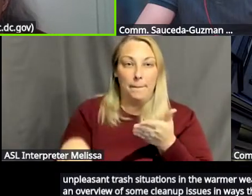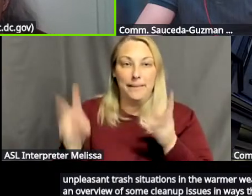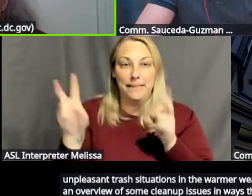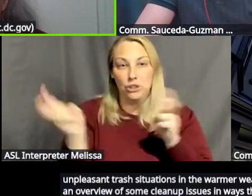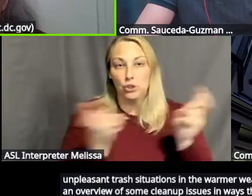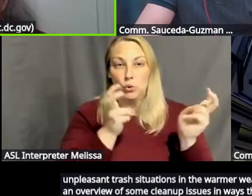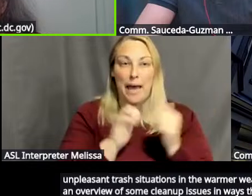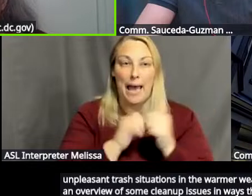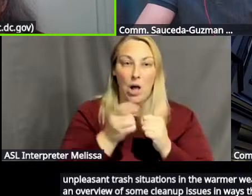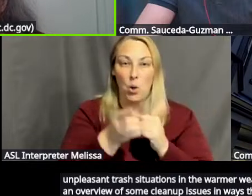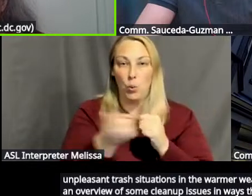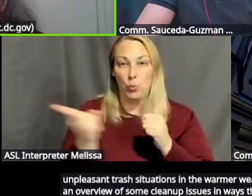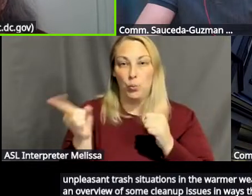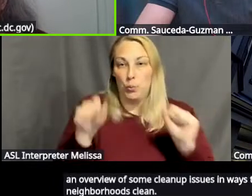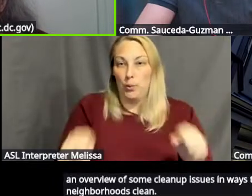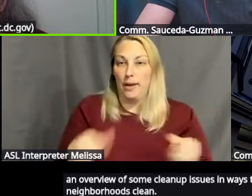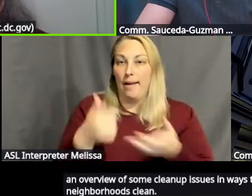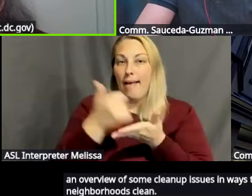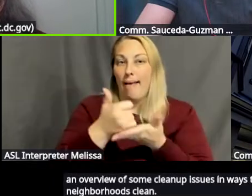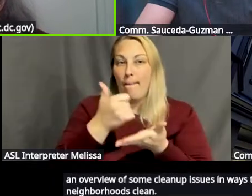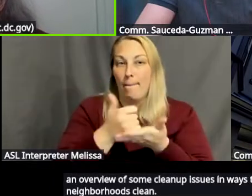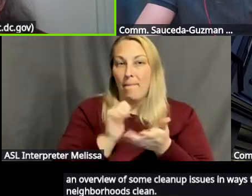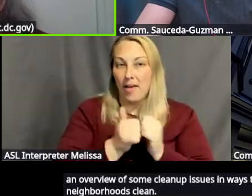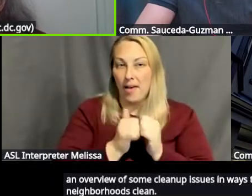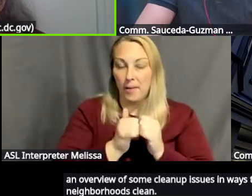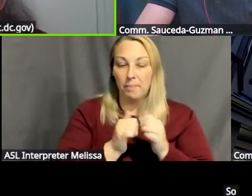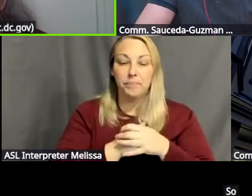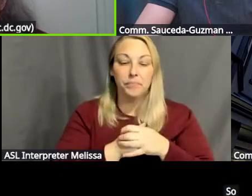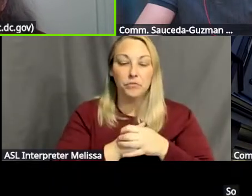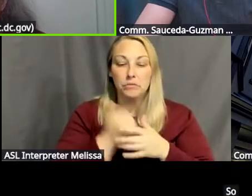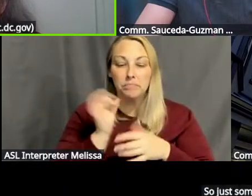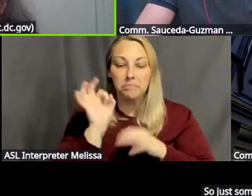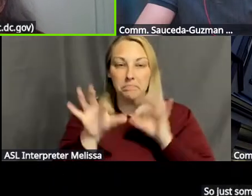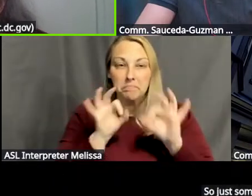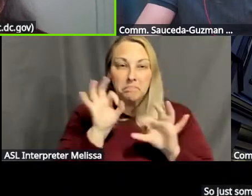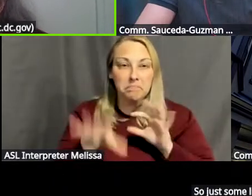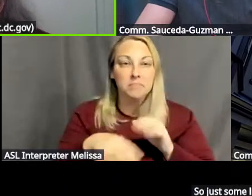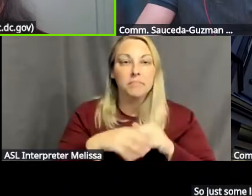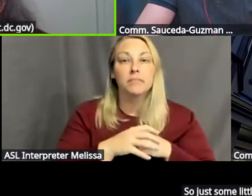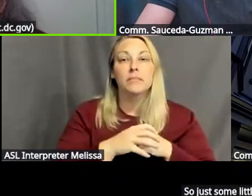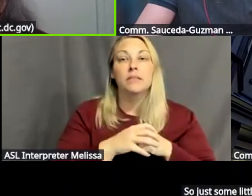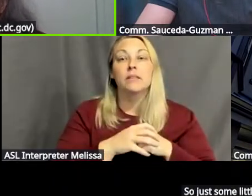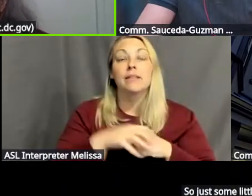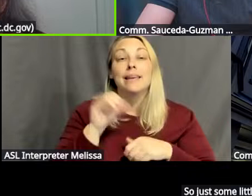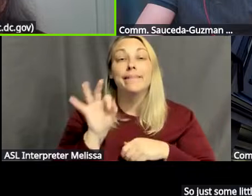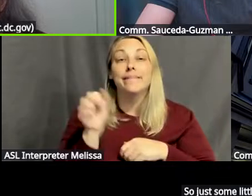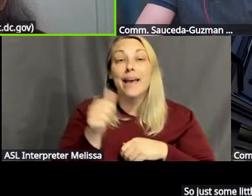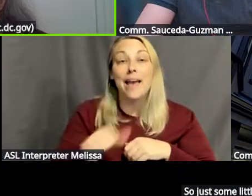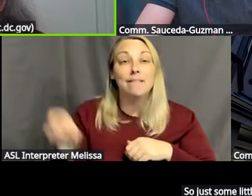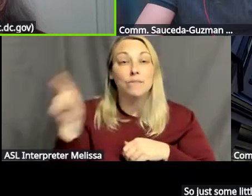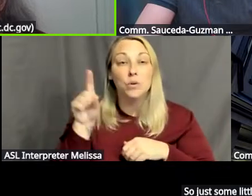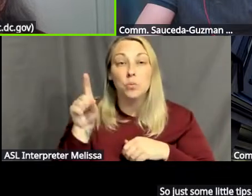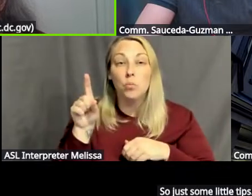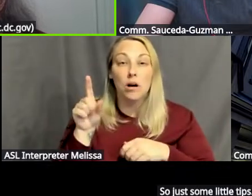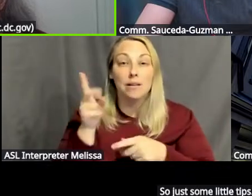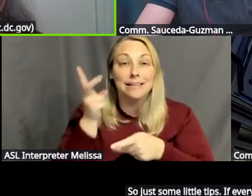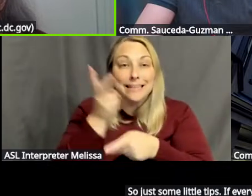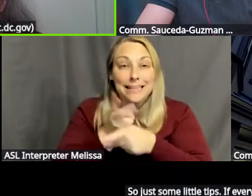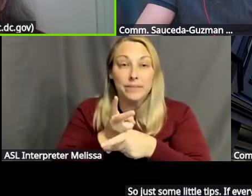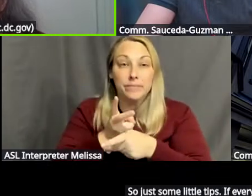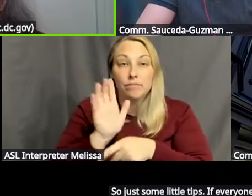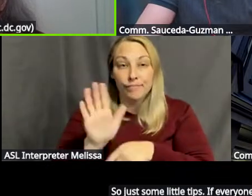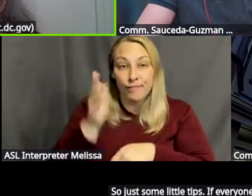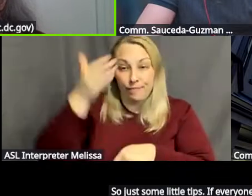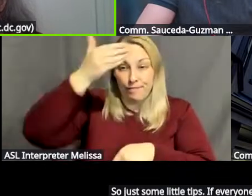our neighborhoods clean. So just some little tips. If everyone keeps the area in front of their